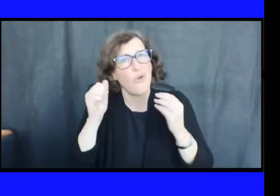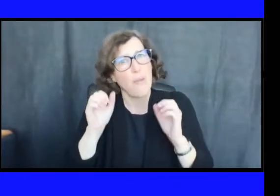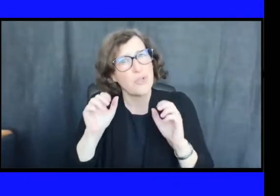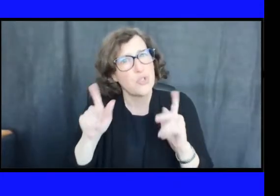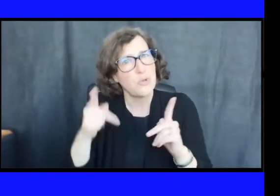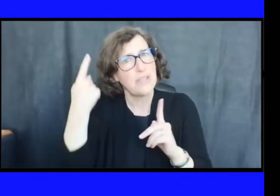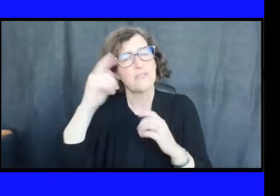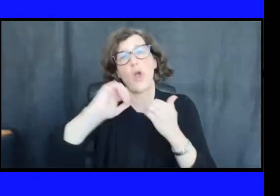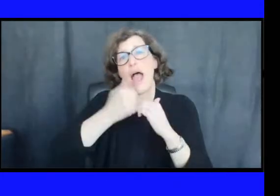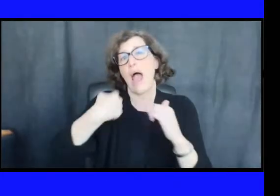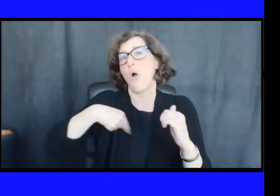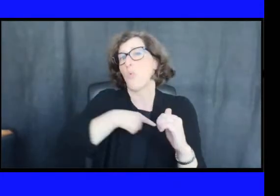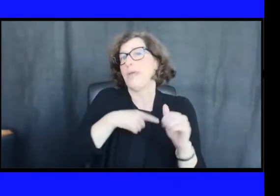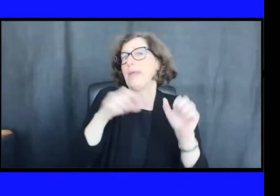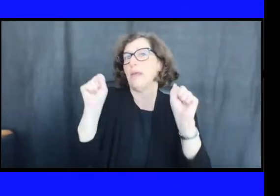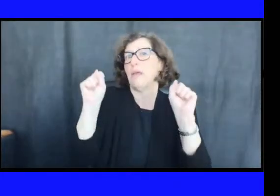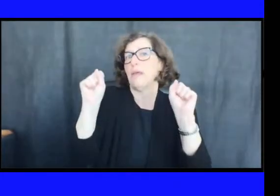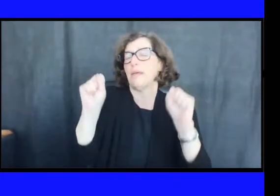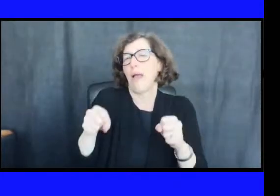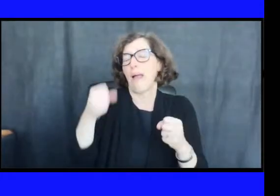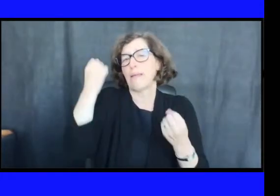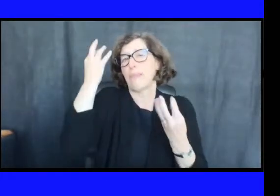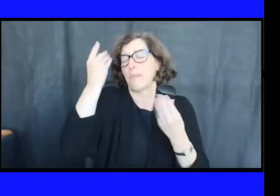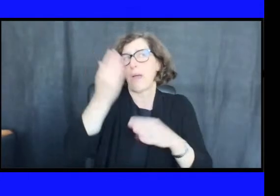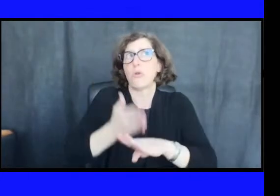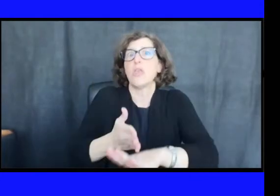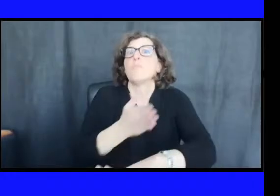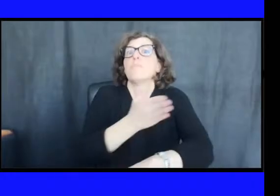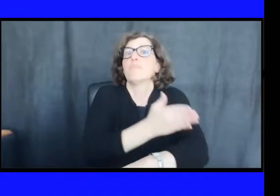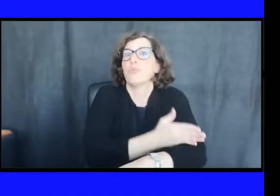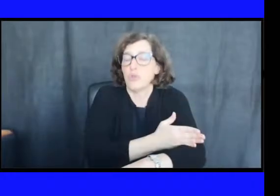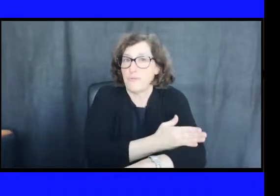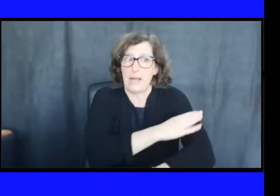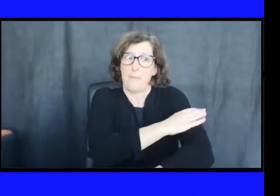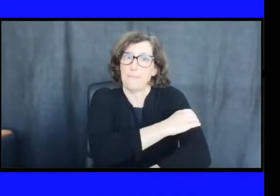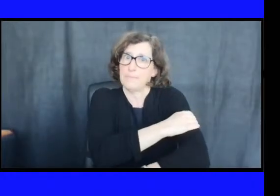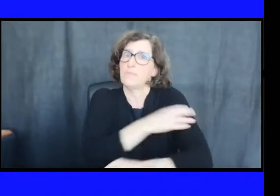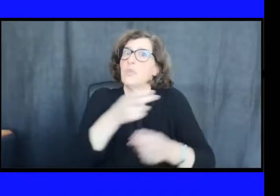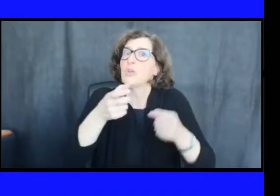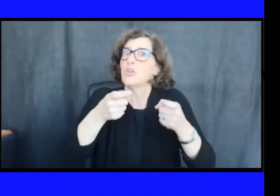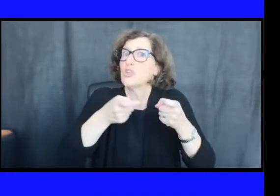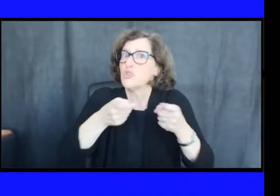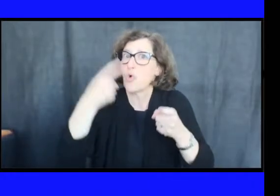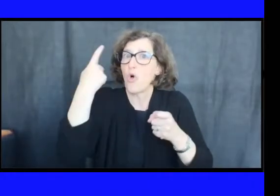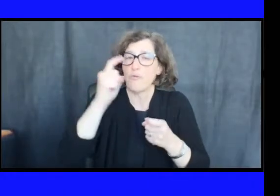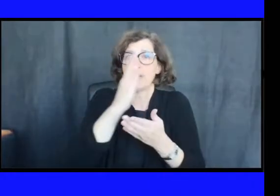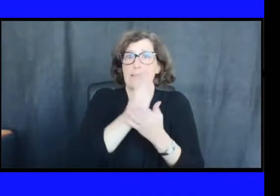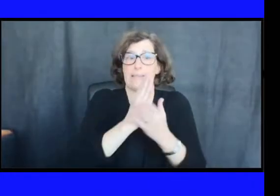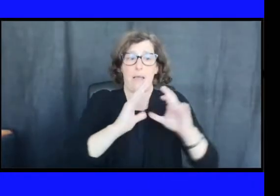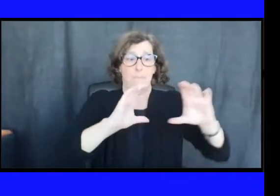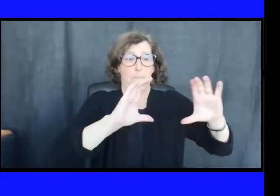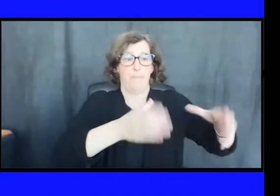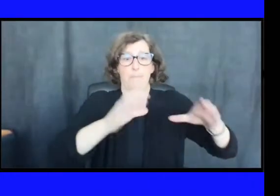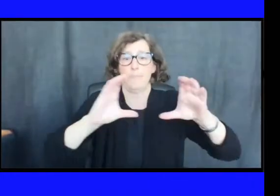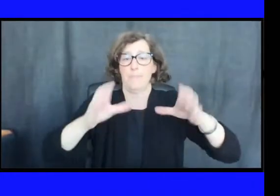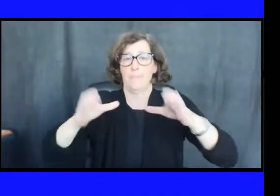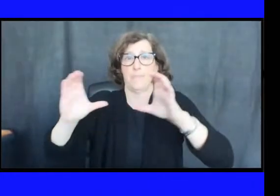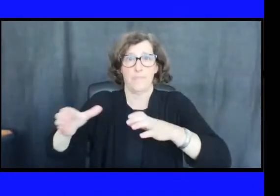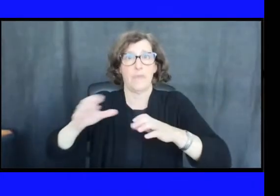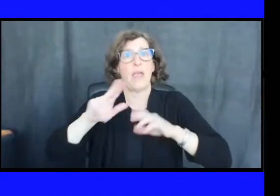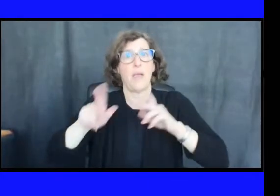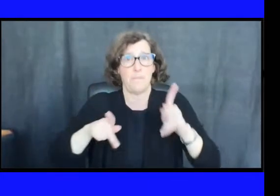and can really think about other opportunities for improving their chronic disease control